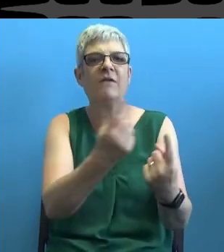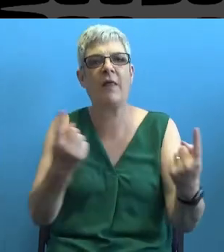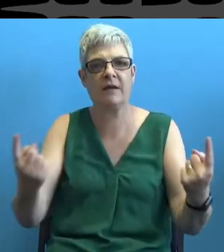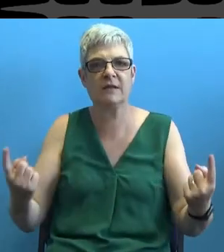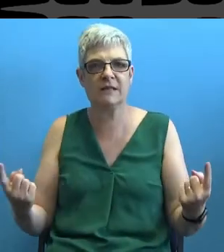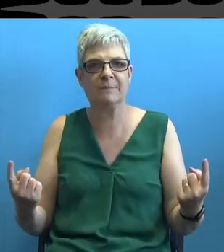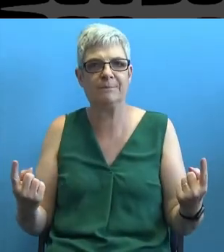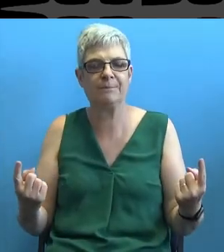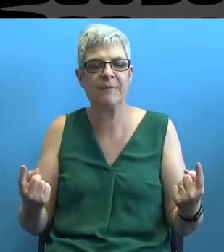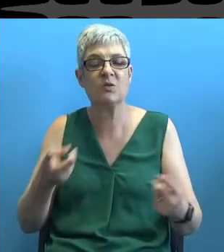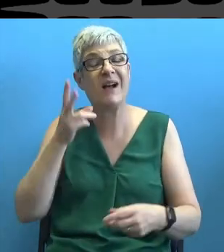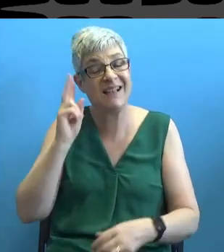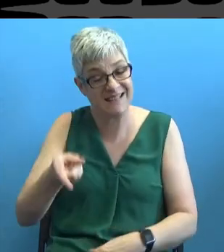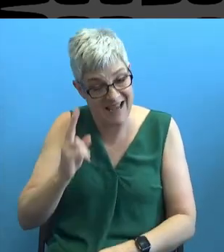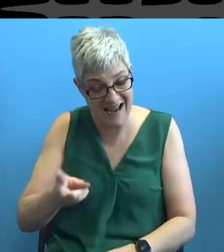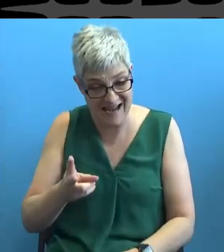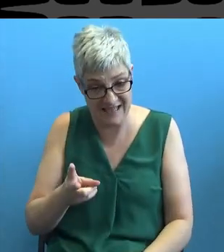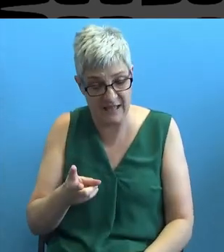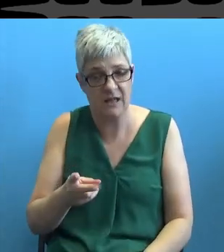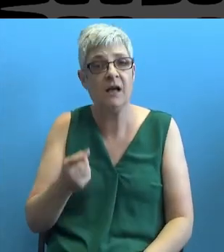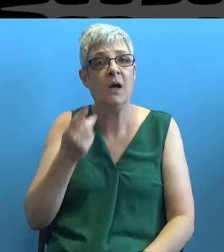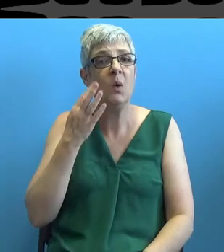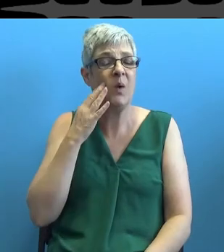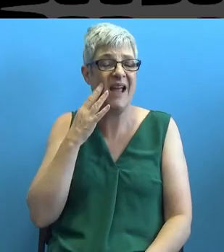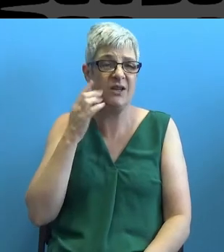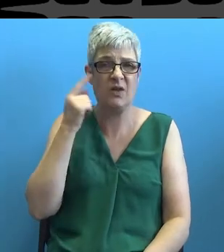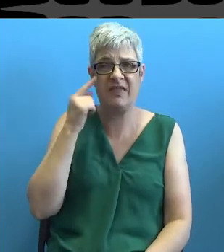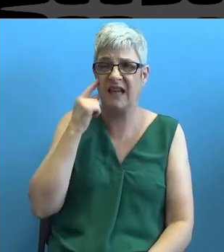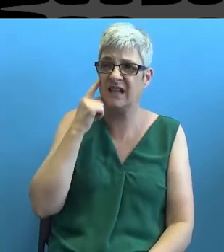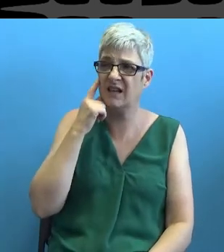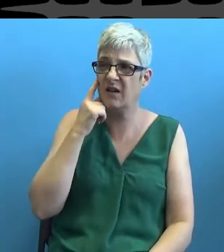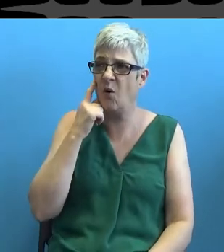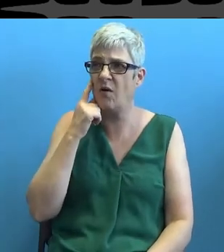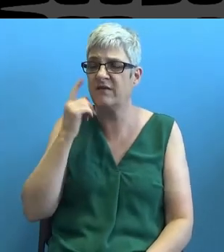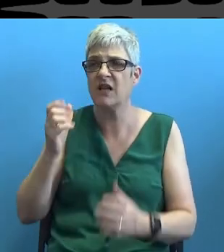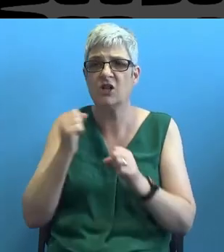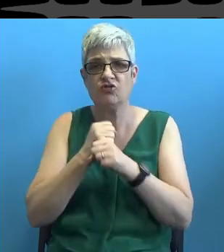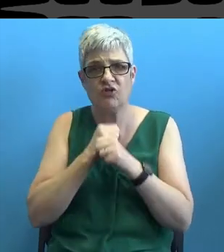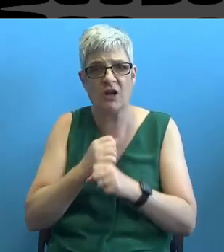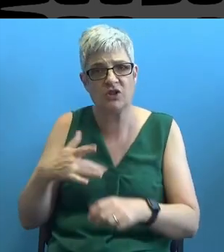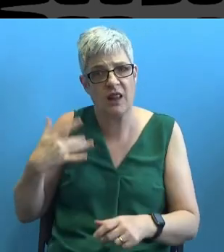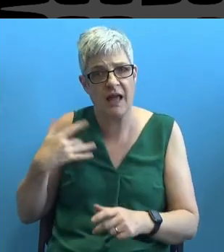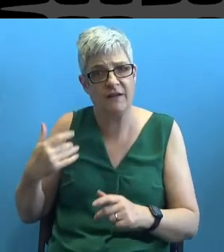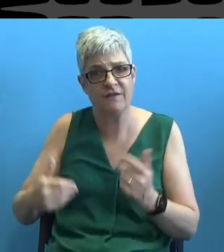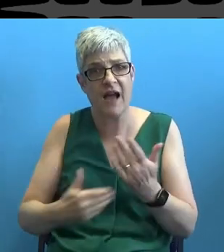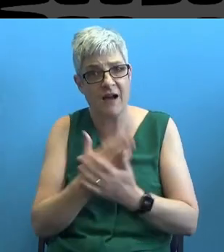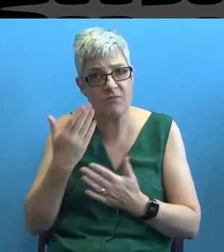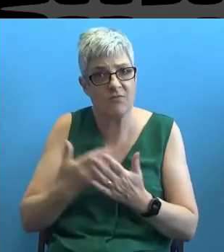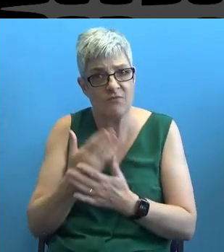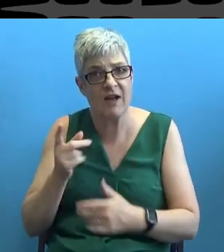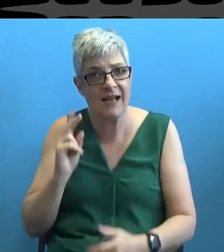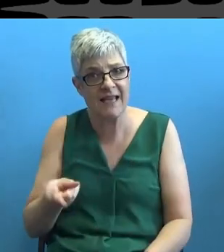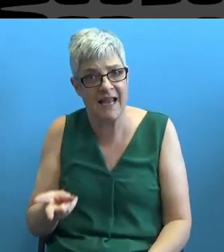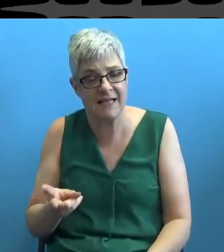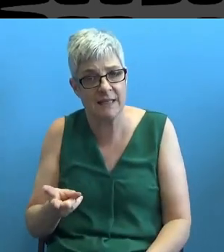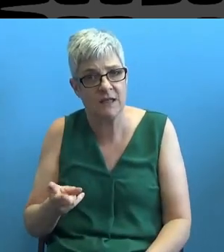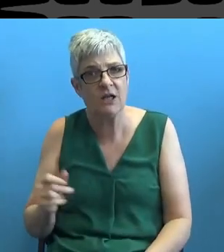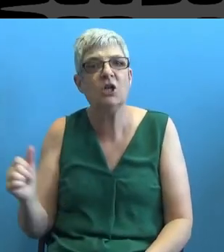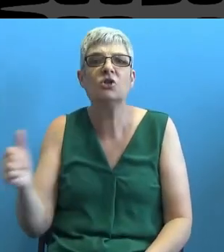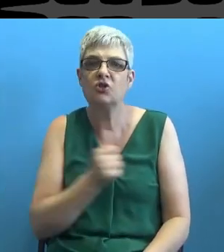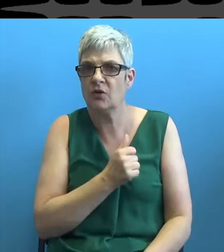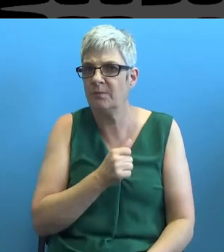And so again, when it comes to the thinking of any kind of resumption of church life, it should not be in the